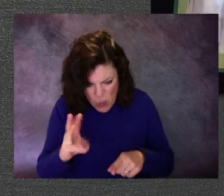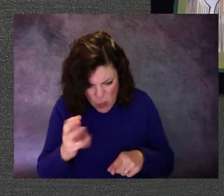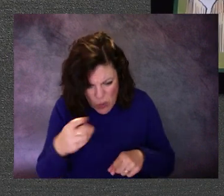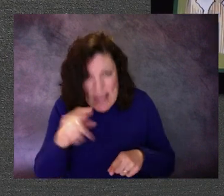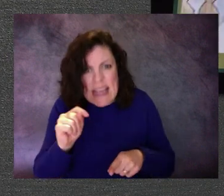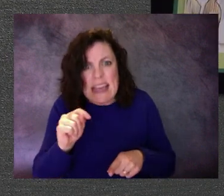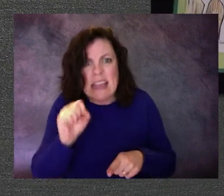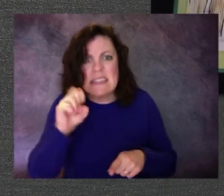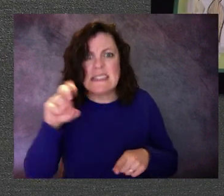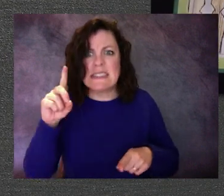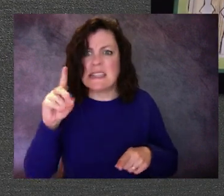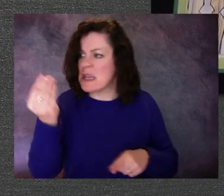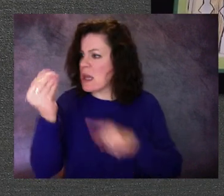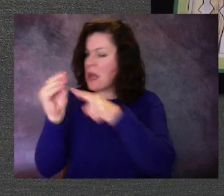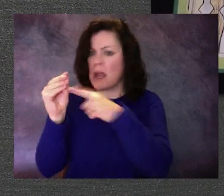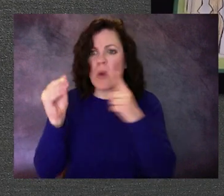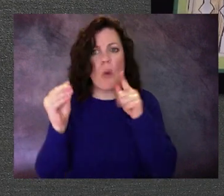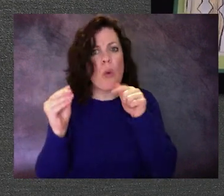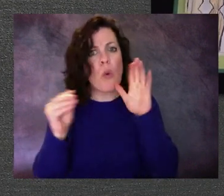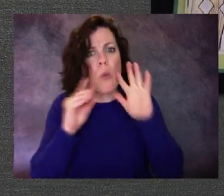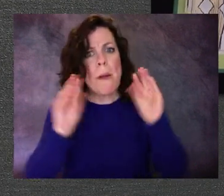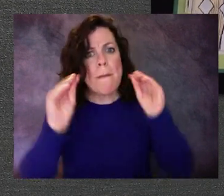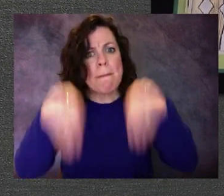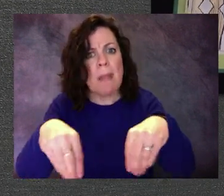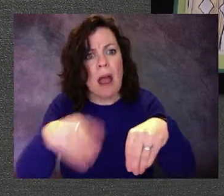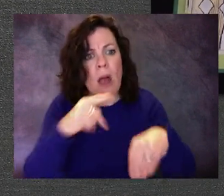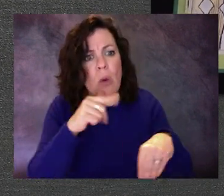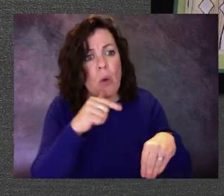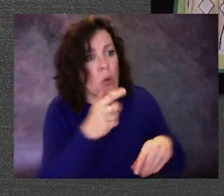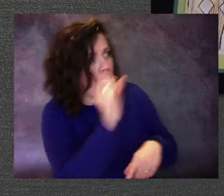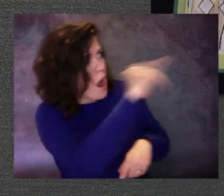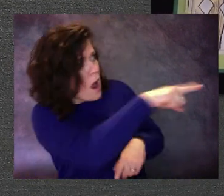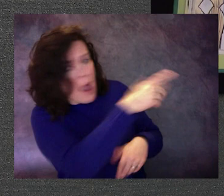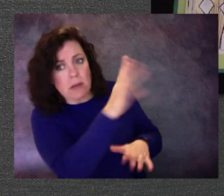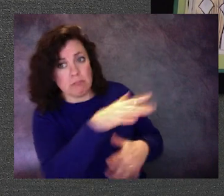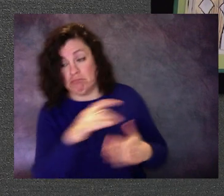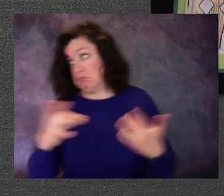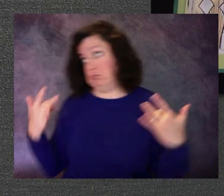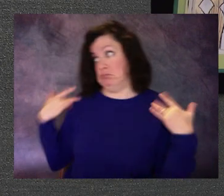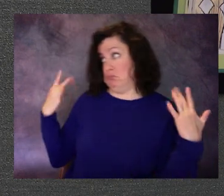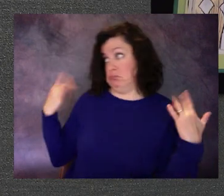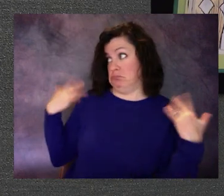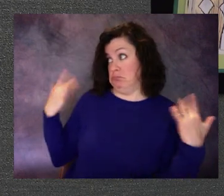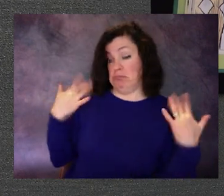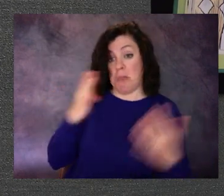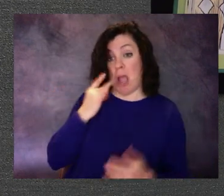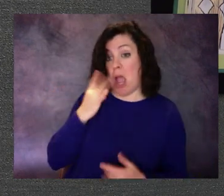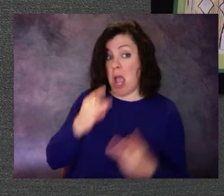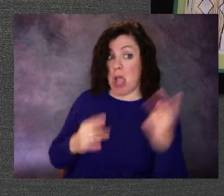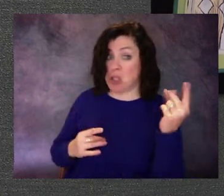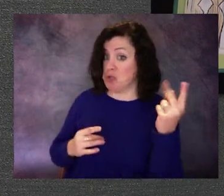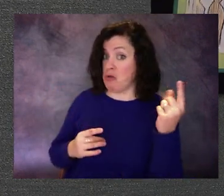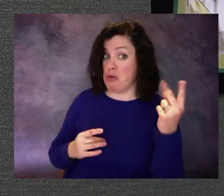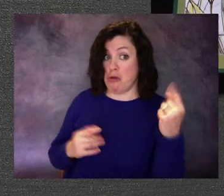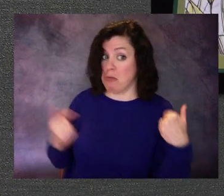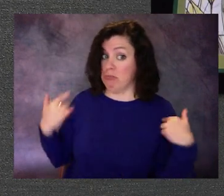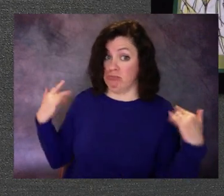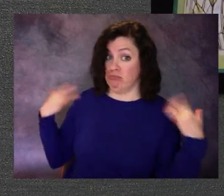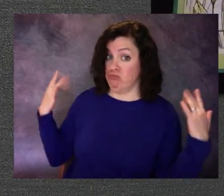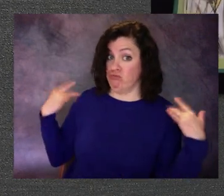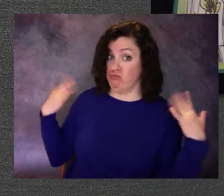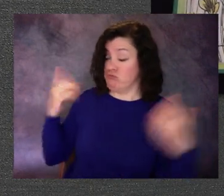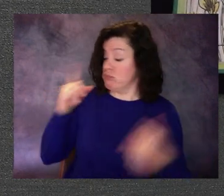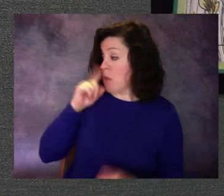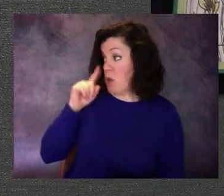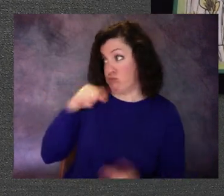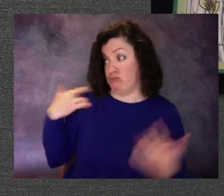hen. "Not I," said the cat. "Not I," said the dog. "Not I," said the mouse.